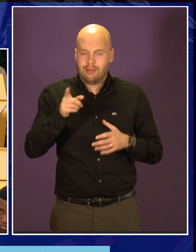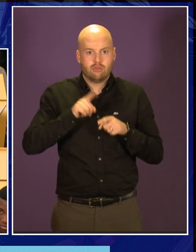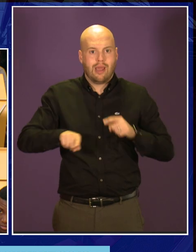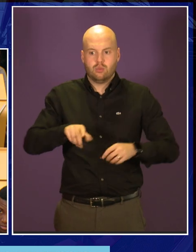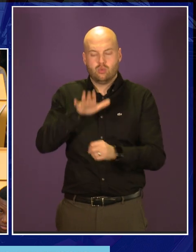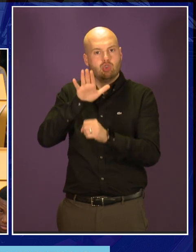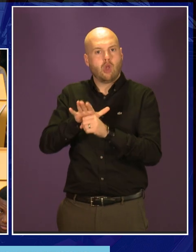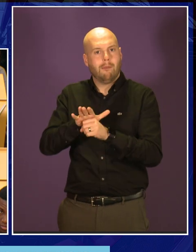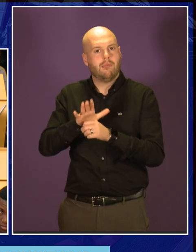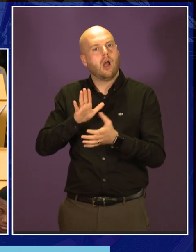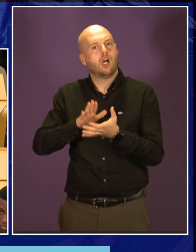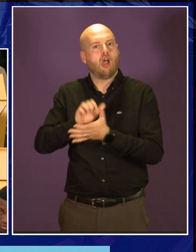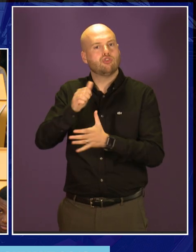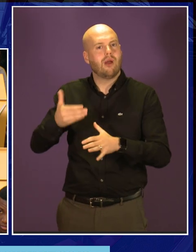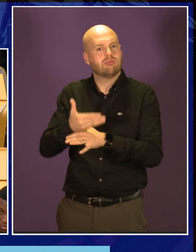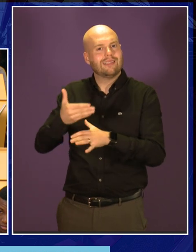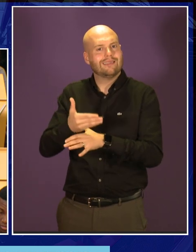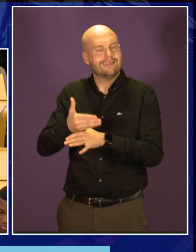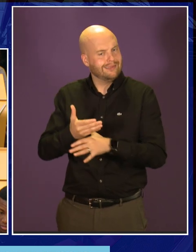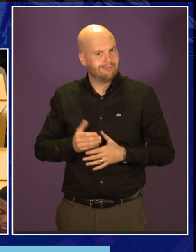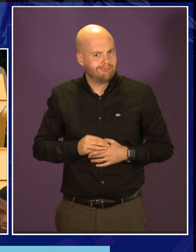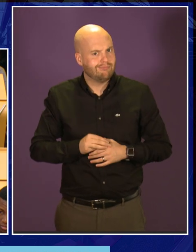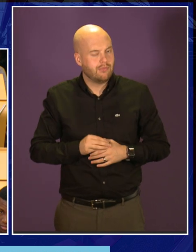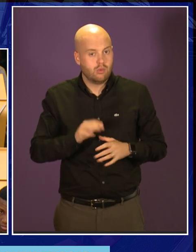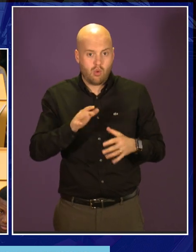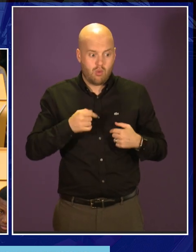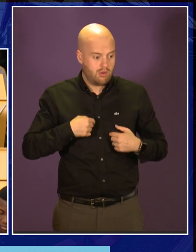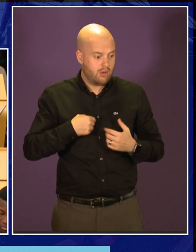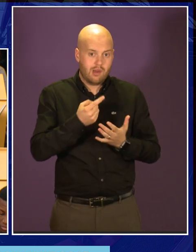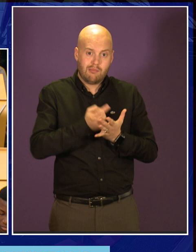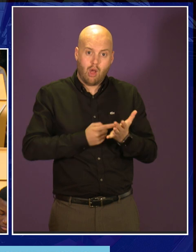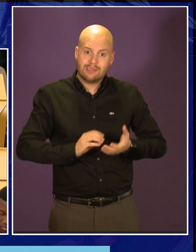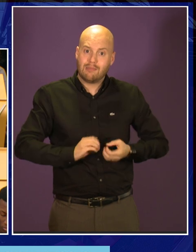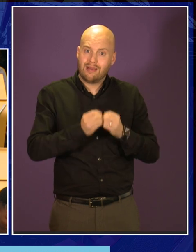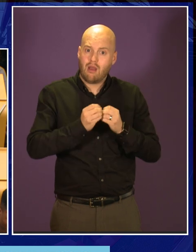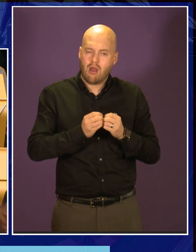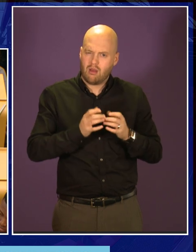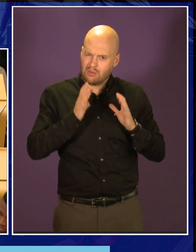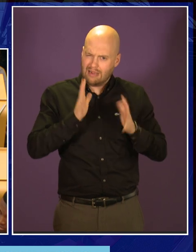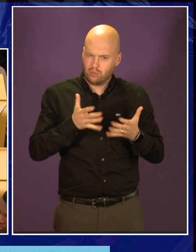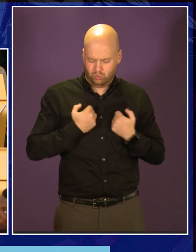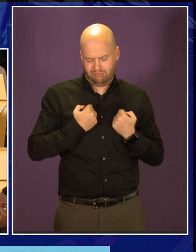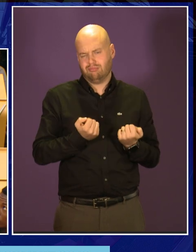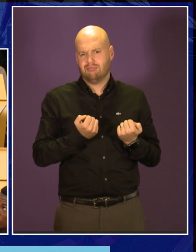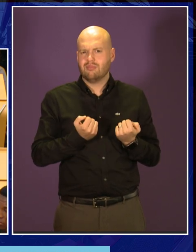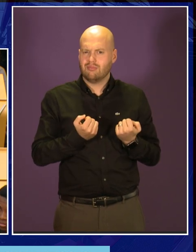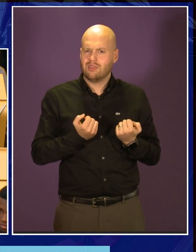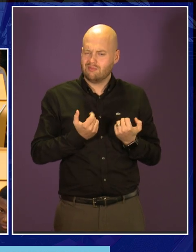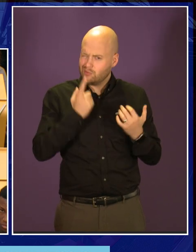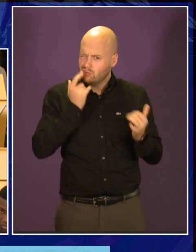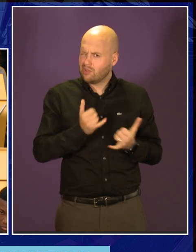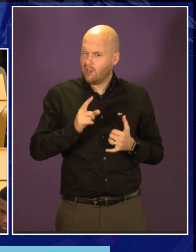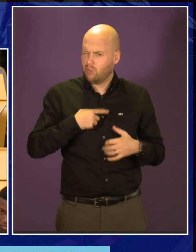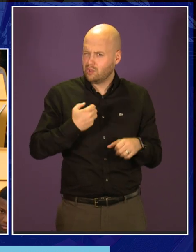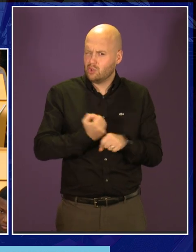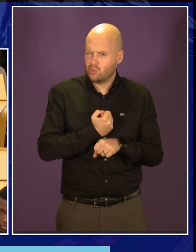without giving an alternative. So as policymakers, we need to revisit, we need to examine what we do and how we do it. This is not